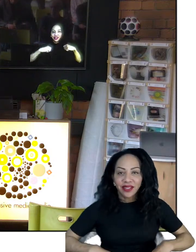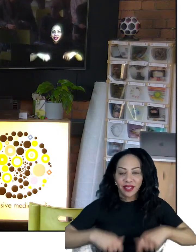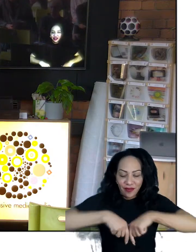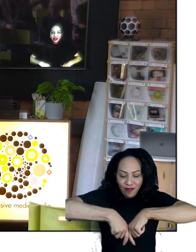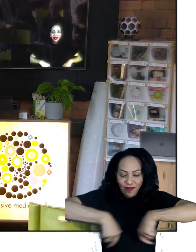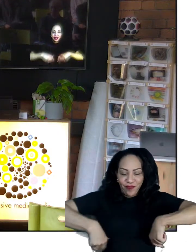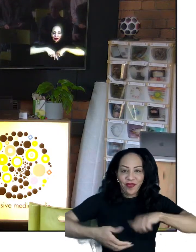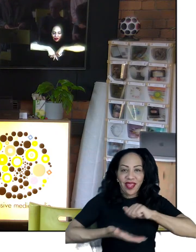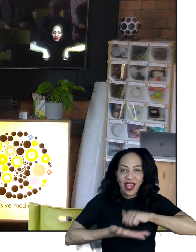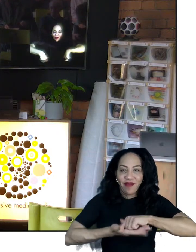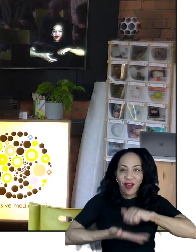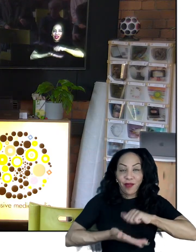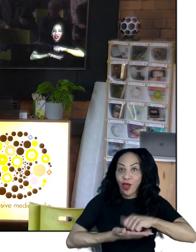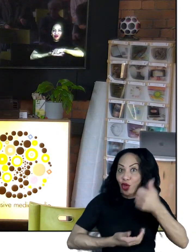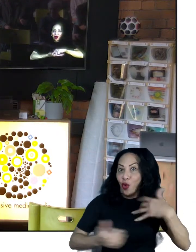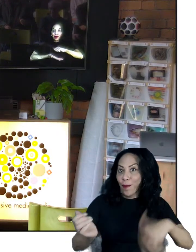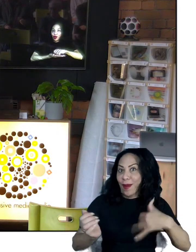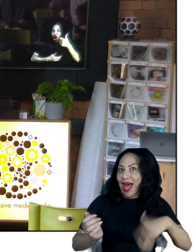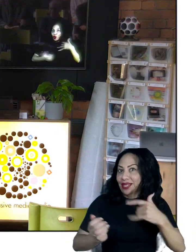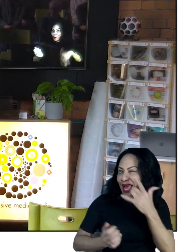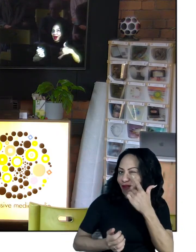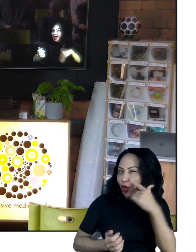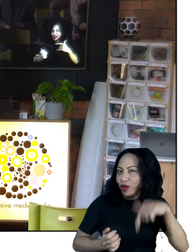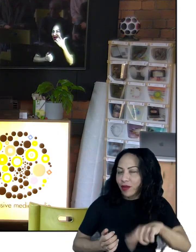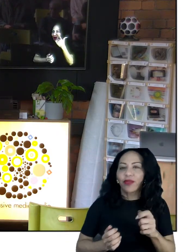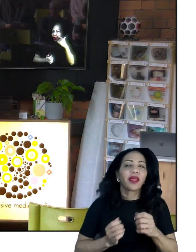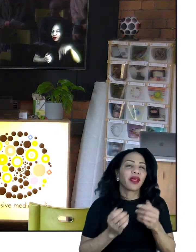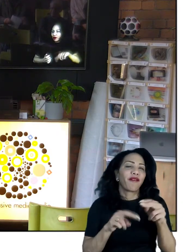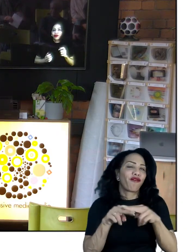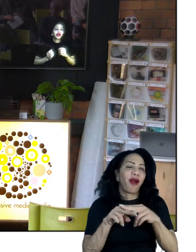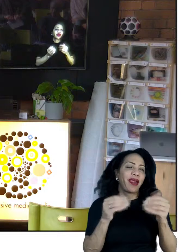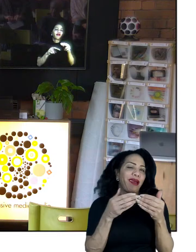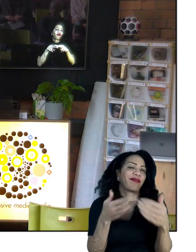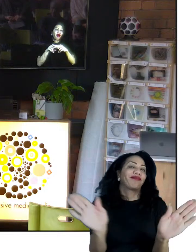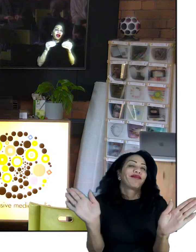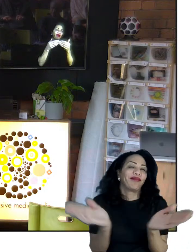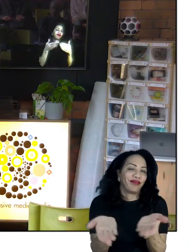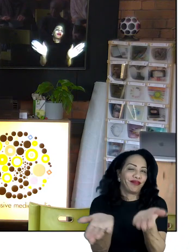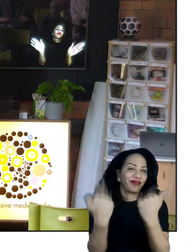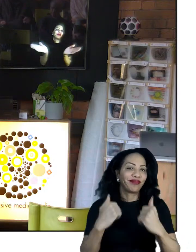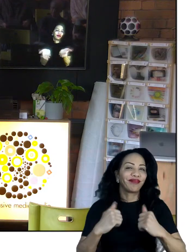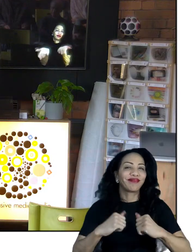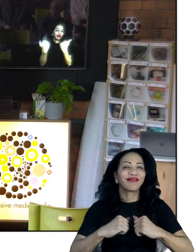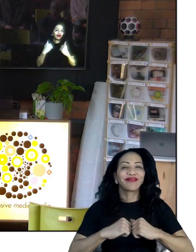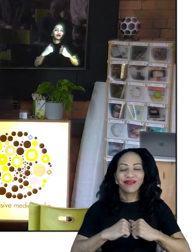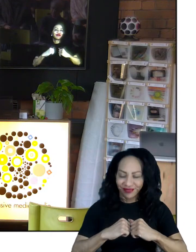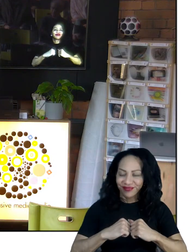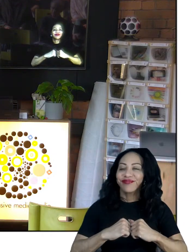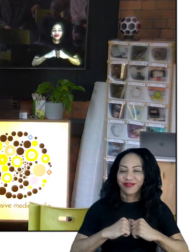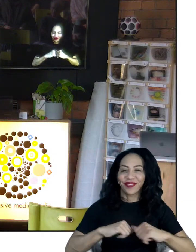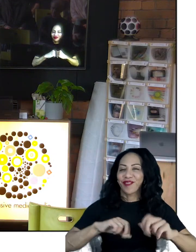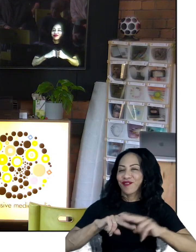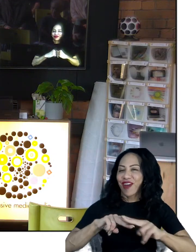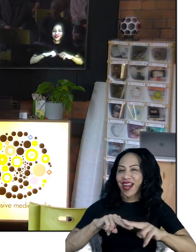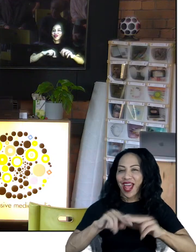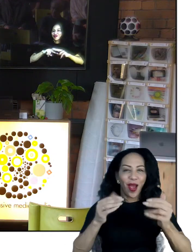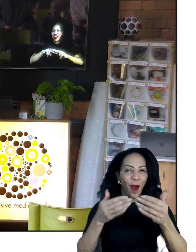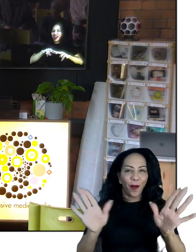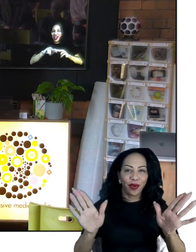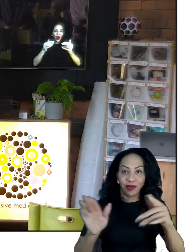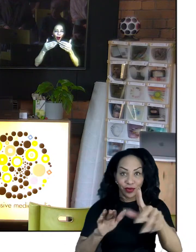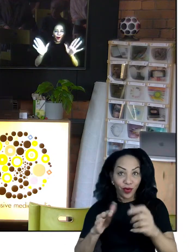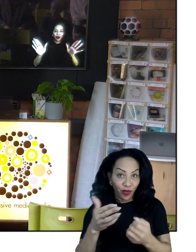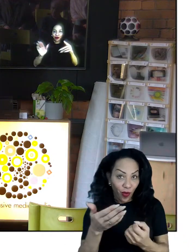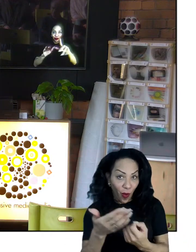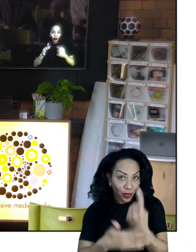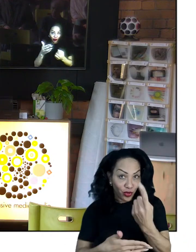out. Every Friday, we throw open the doors of the Pervasive Media Studio for Open Studio Friday, where we offer you the chance to spend some